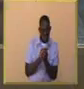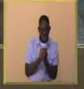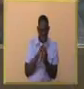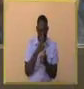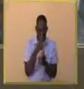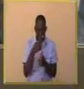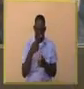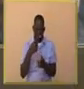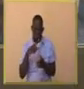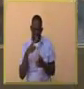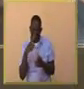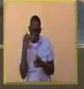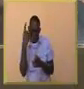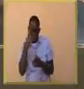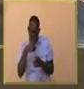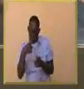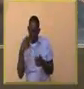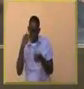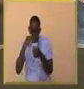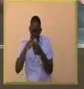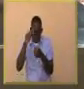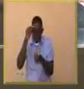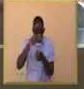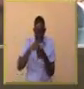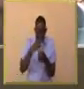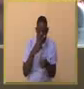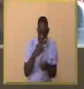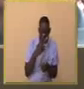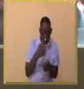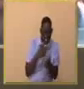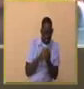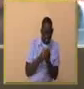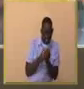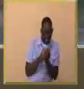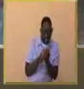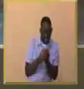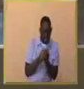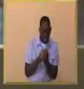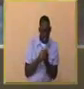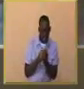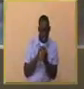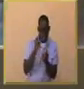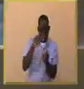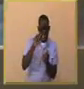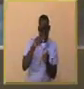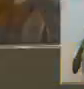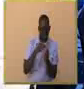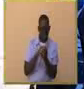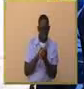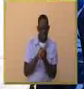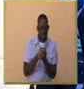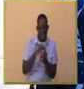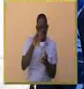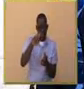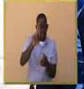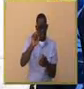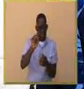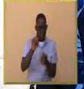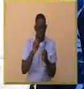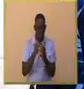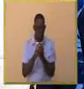that guy looks familiar. You see that one? Oh, yes. It's Louis